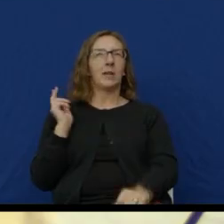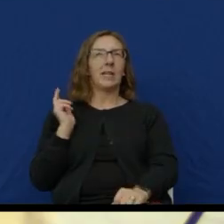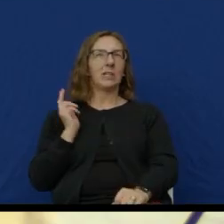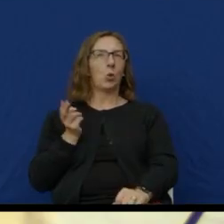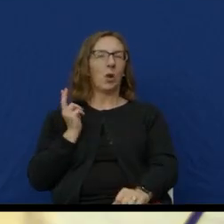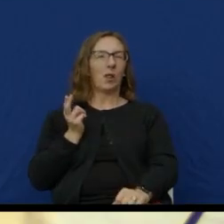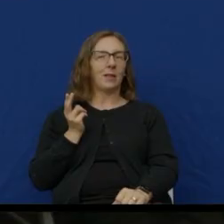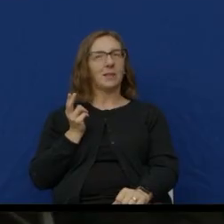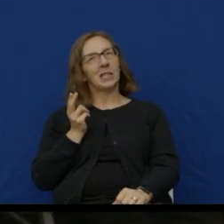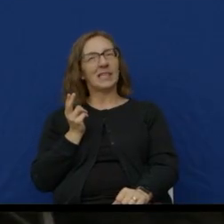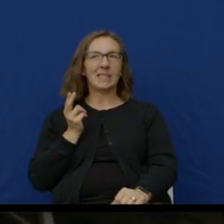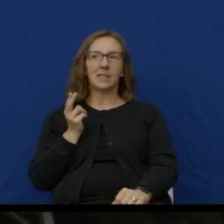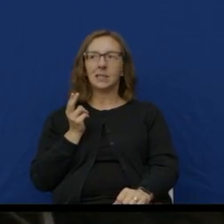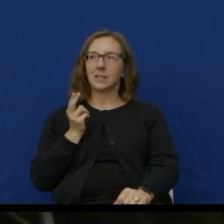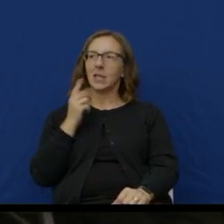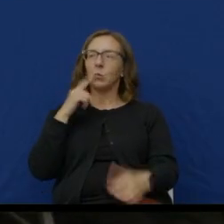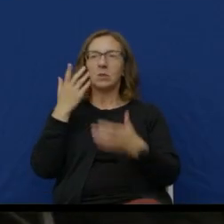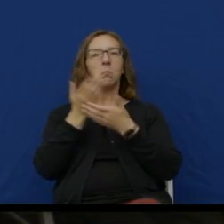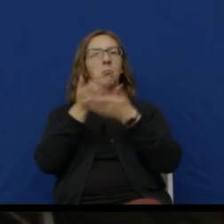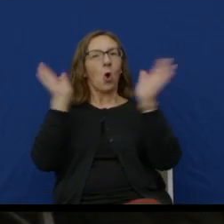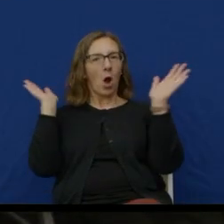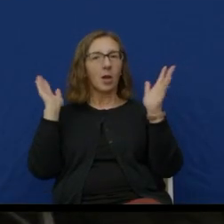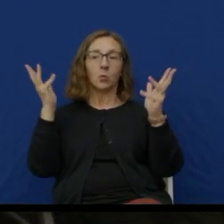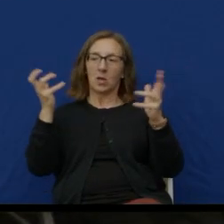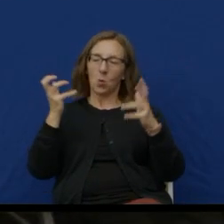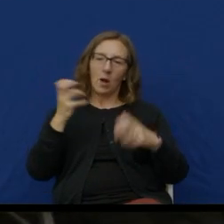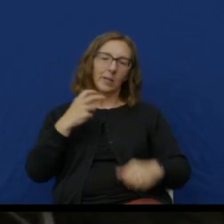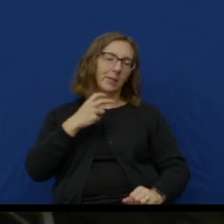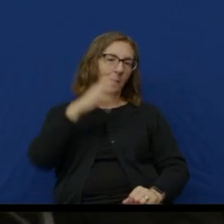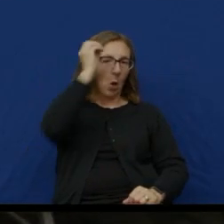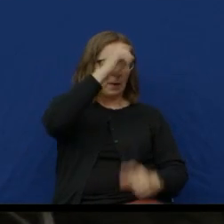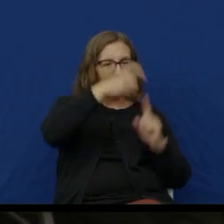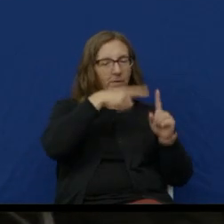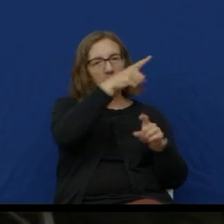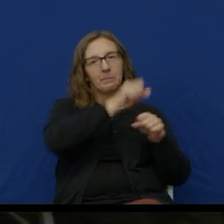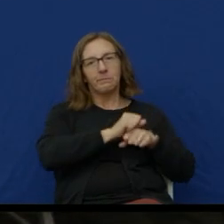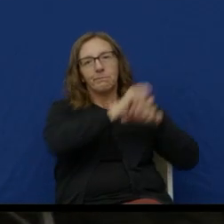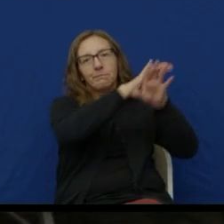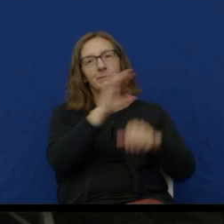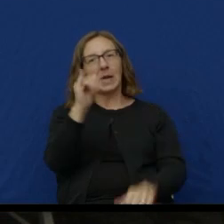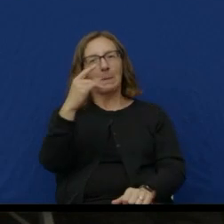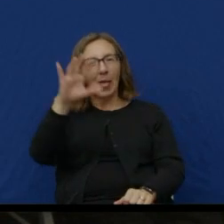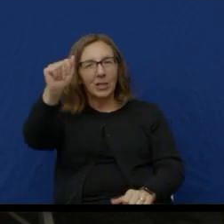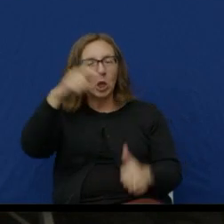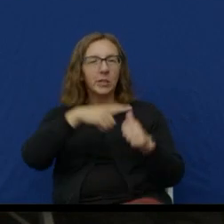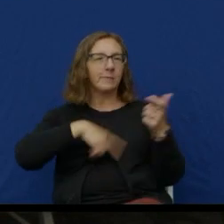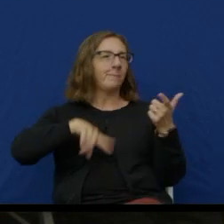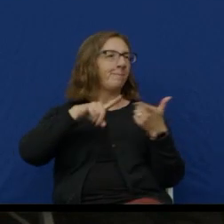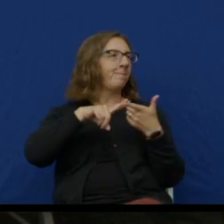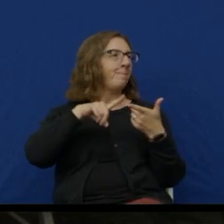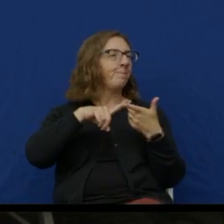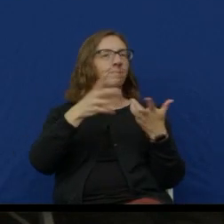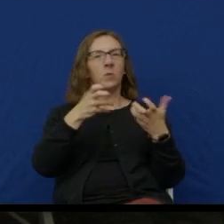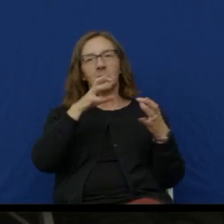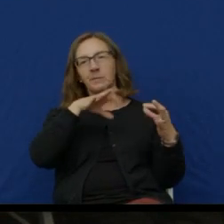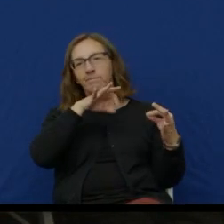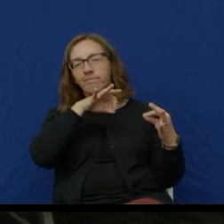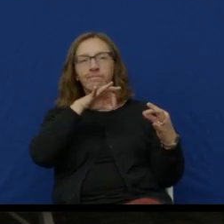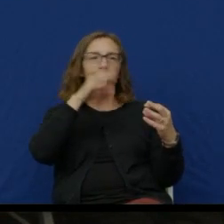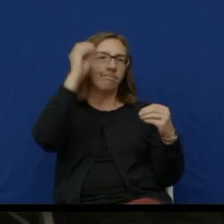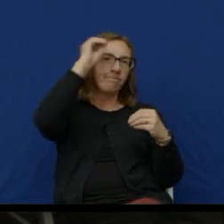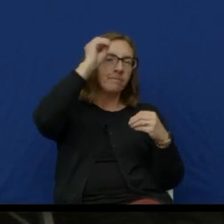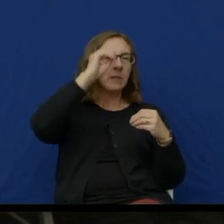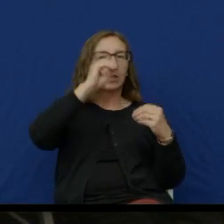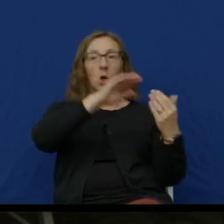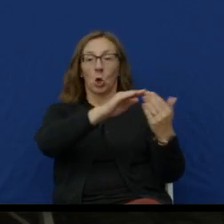it was abroad. We wanted voices from Appalachia. We wanted voices of people of